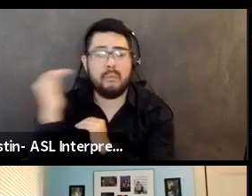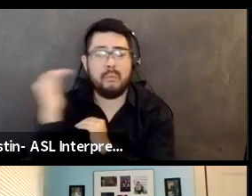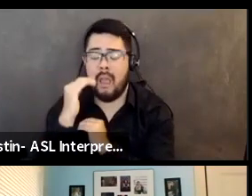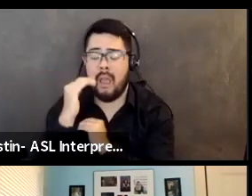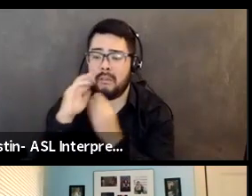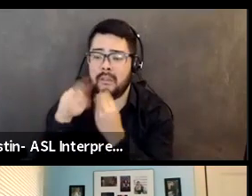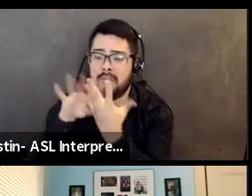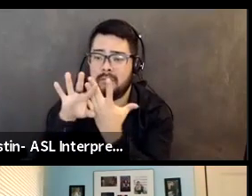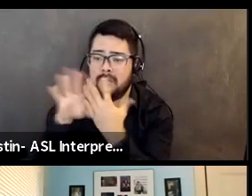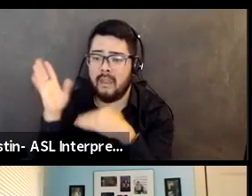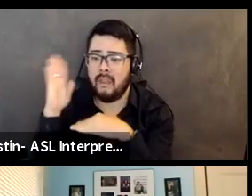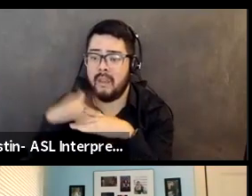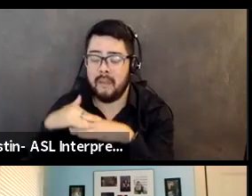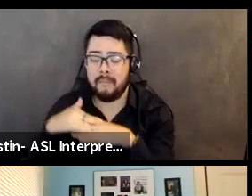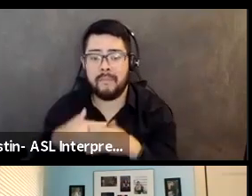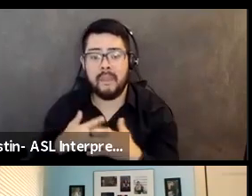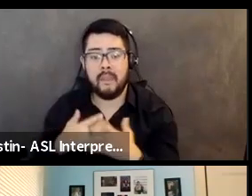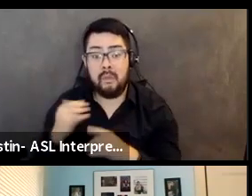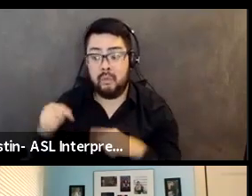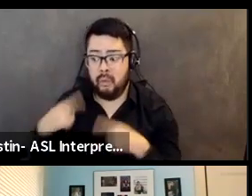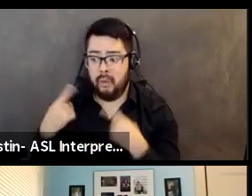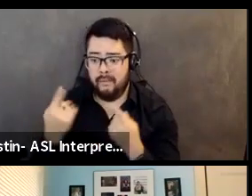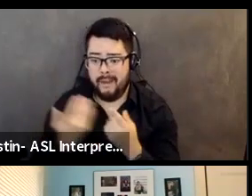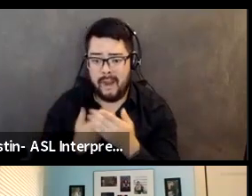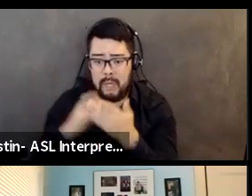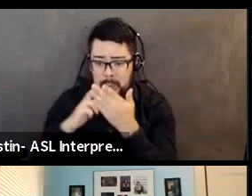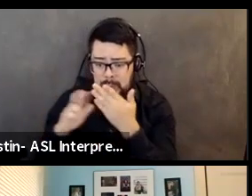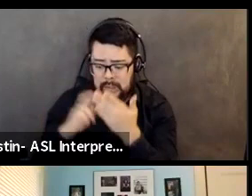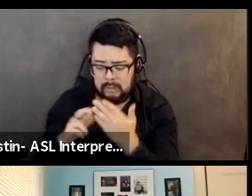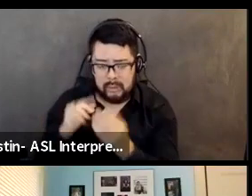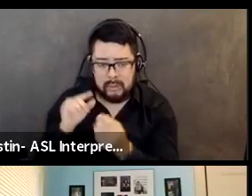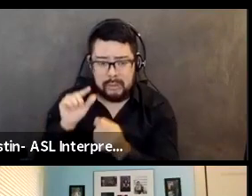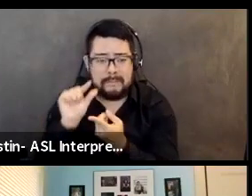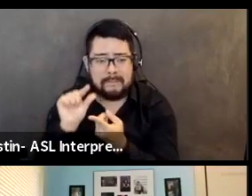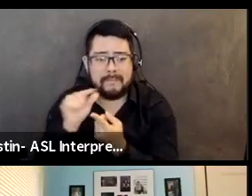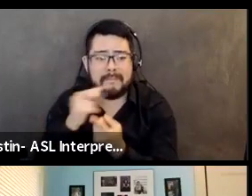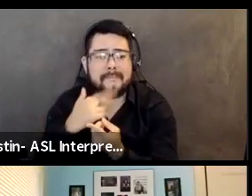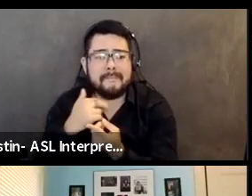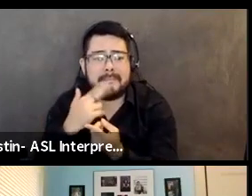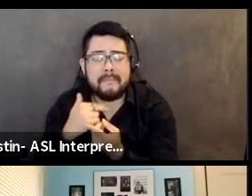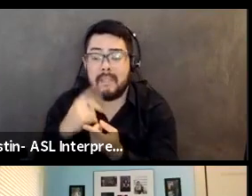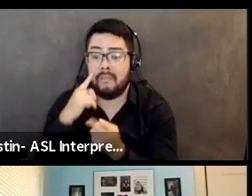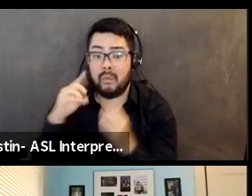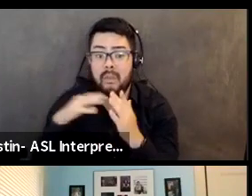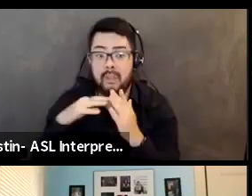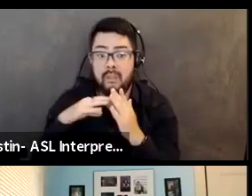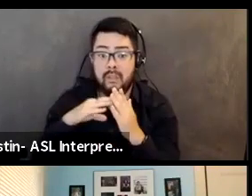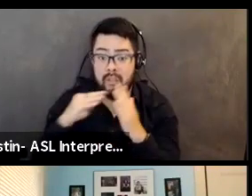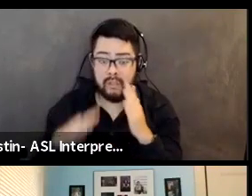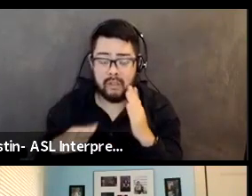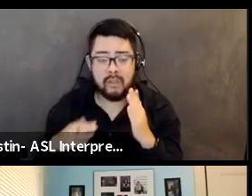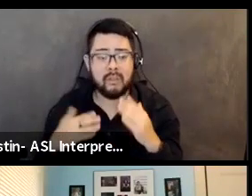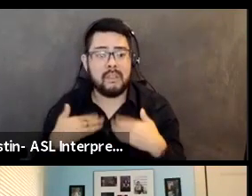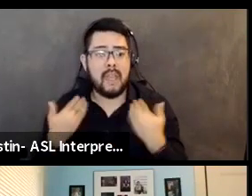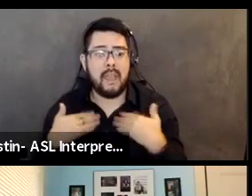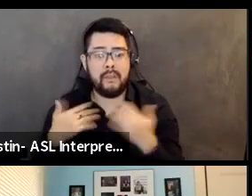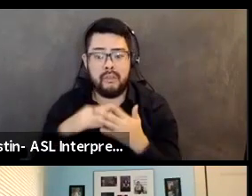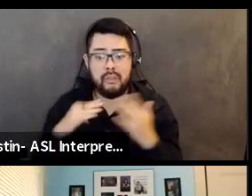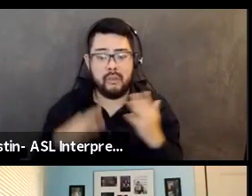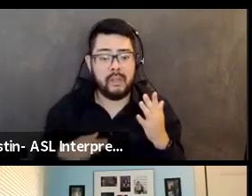what the little research that we have in regards to young students with screen and screen